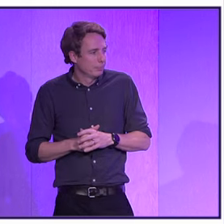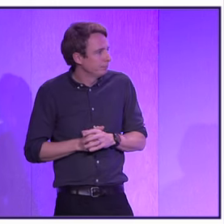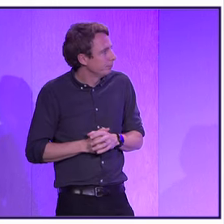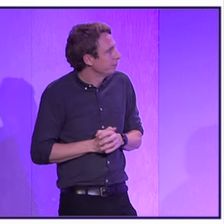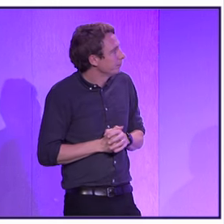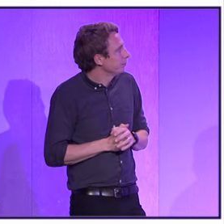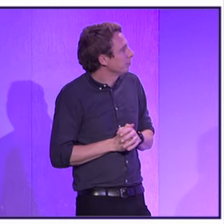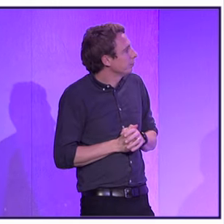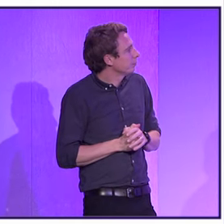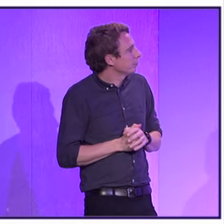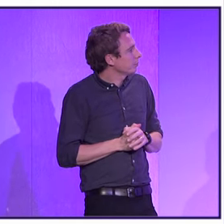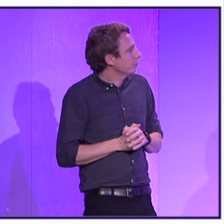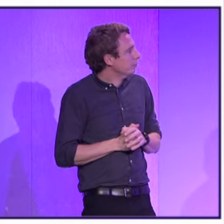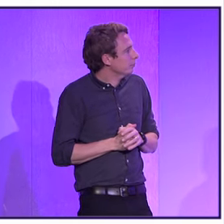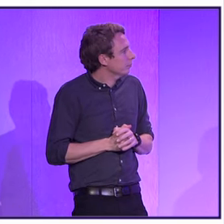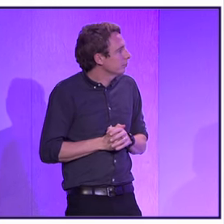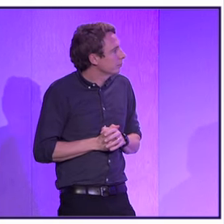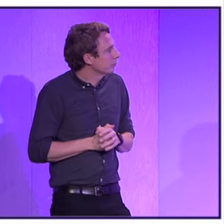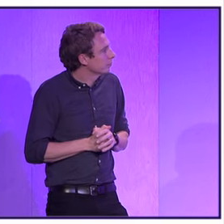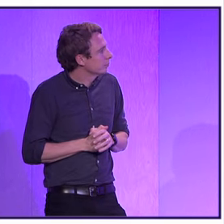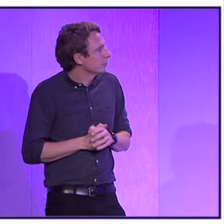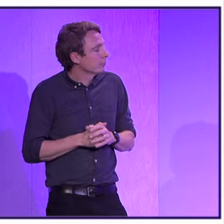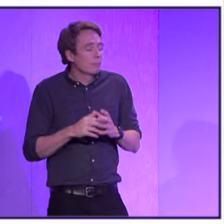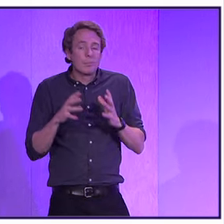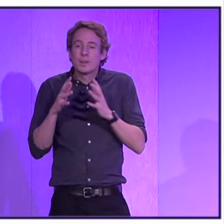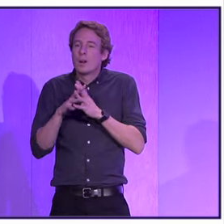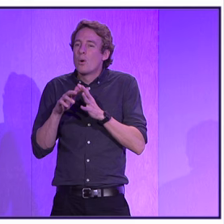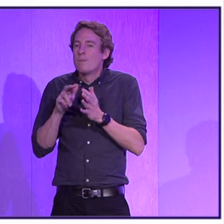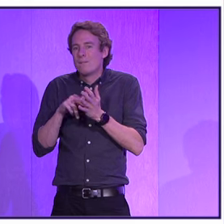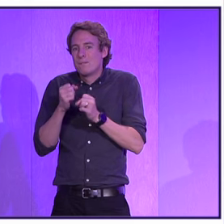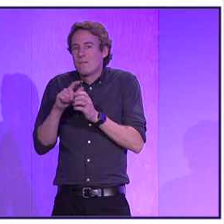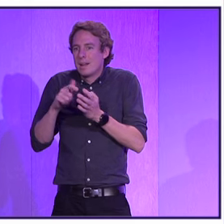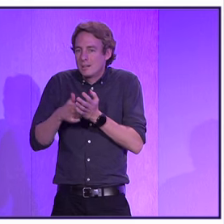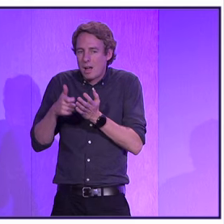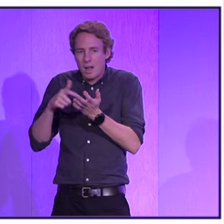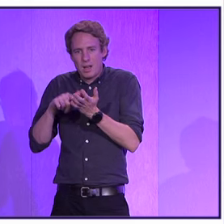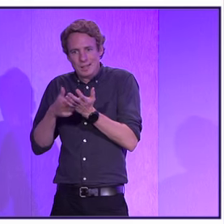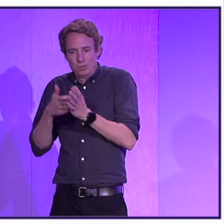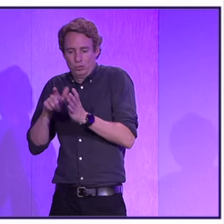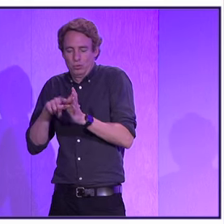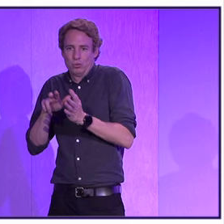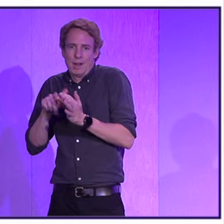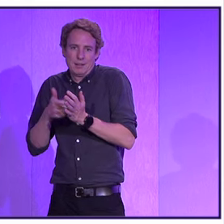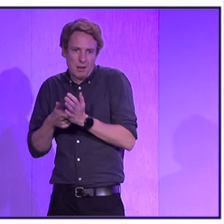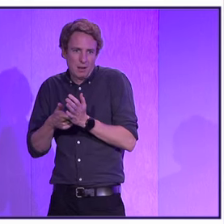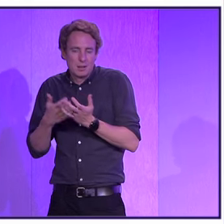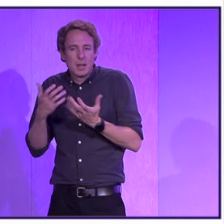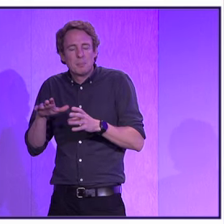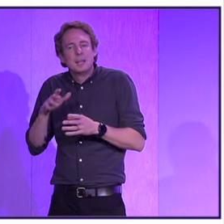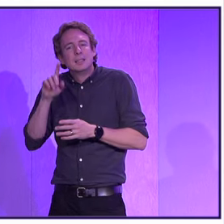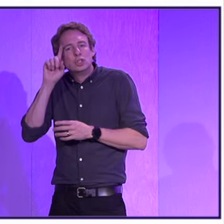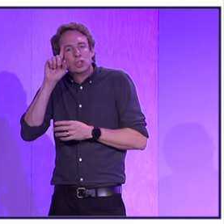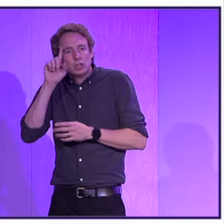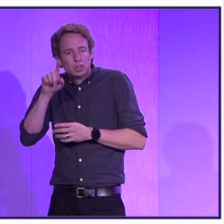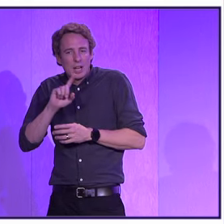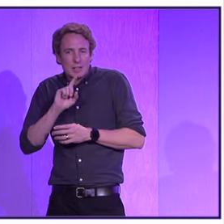And Wenger and Traynor have suggested, they've gone a bit further and suggested that these three particular sort of